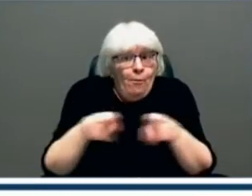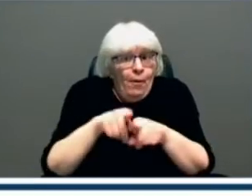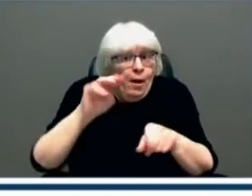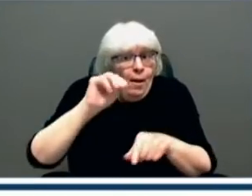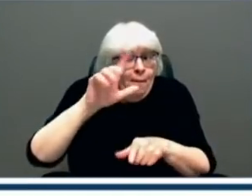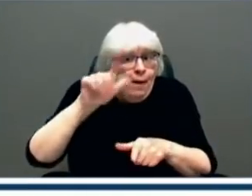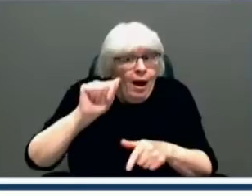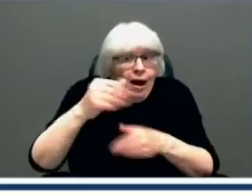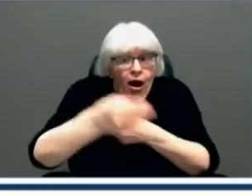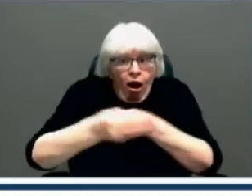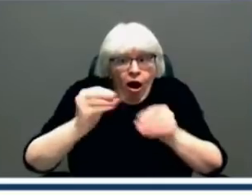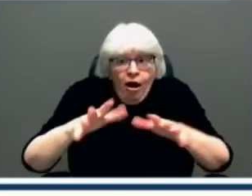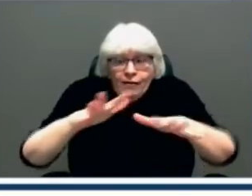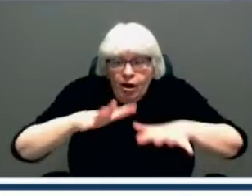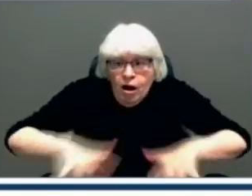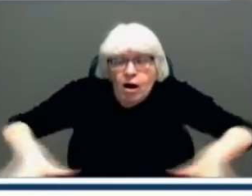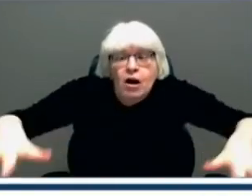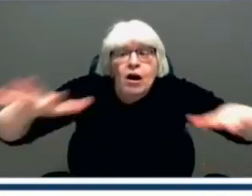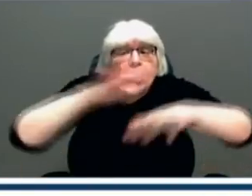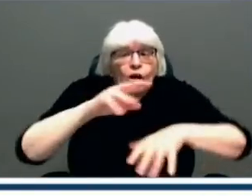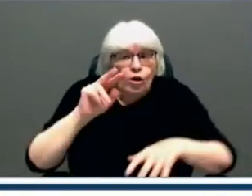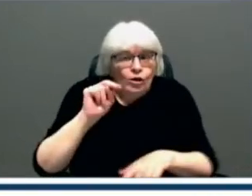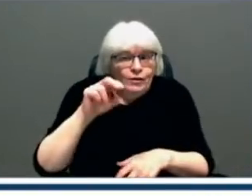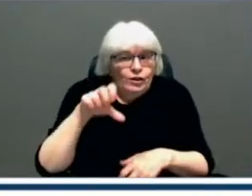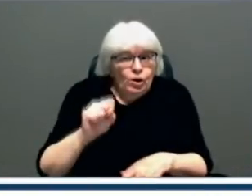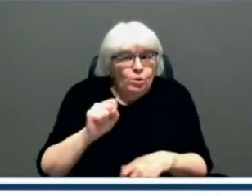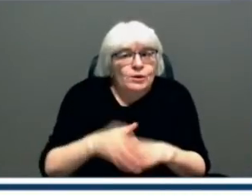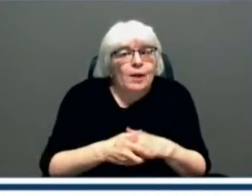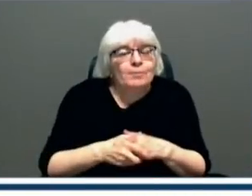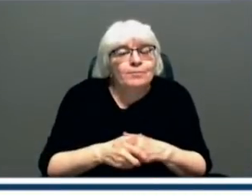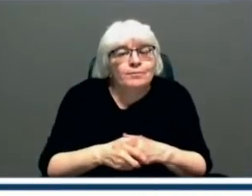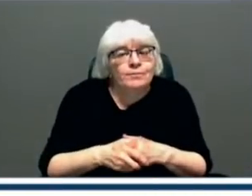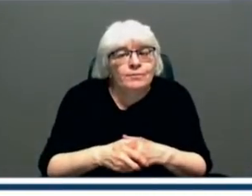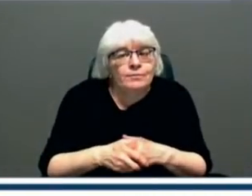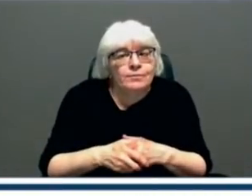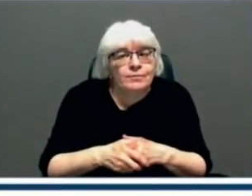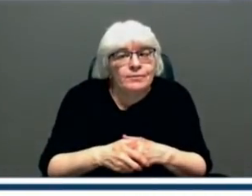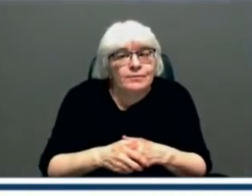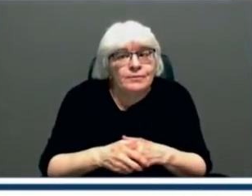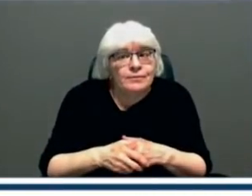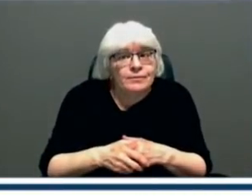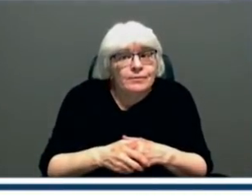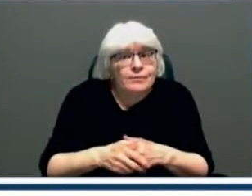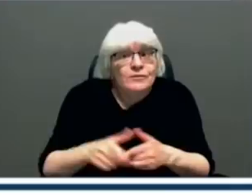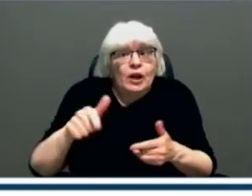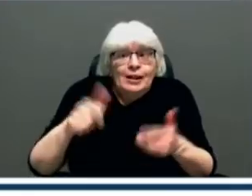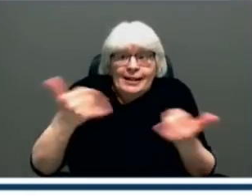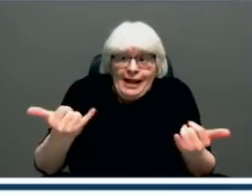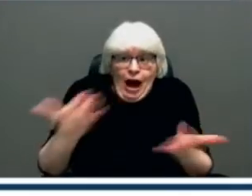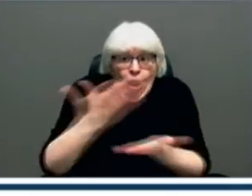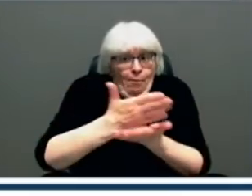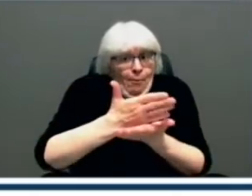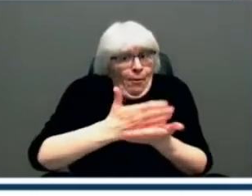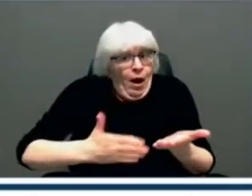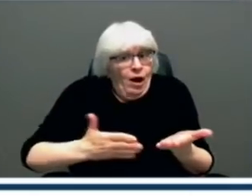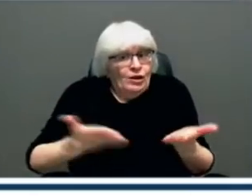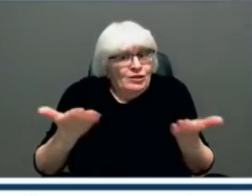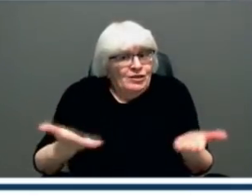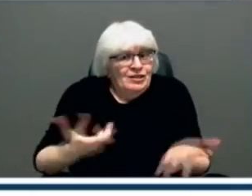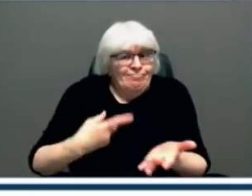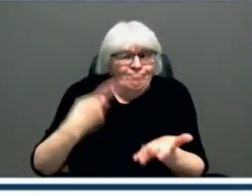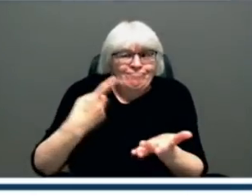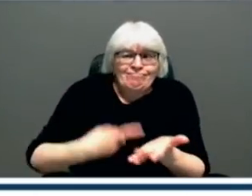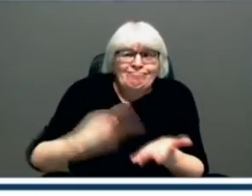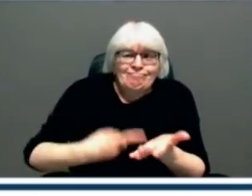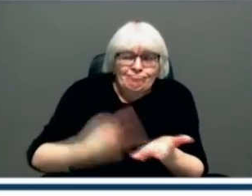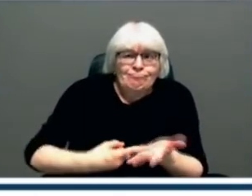through some details of our transition phase response plan, I want to take the opportunity to address the recent concerns about data reporting